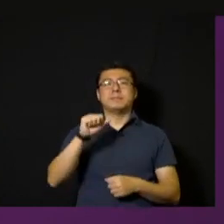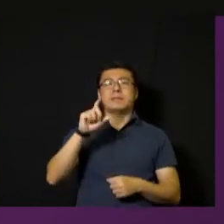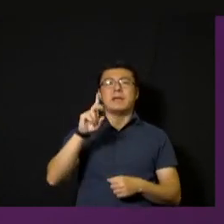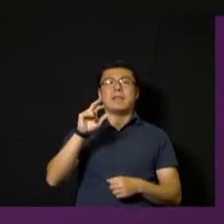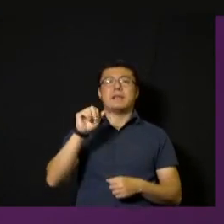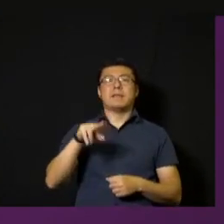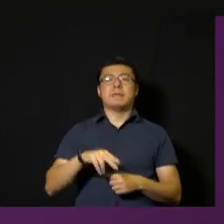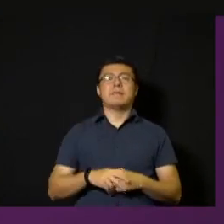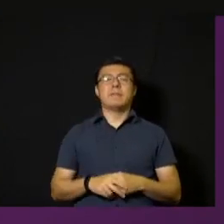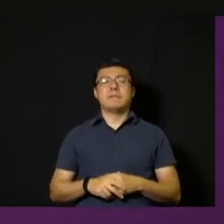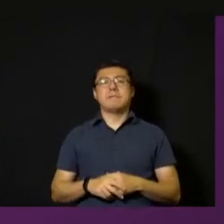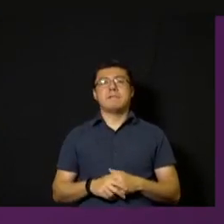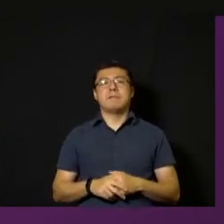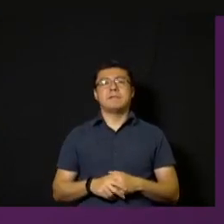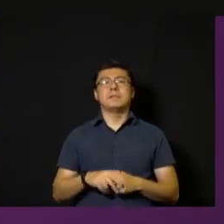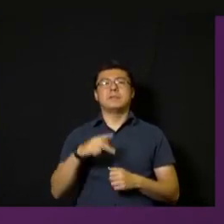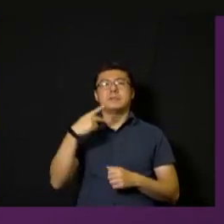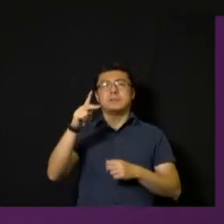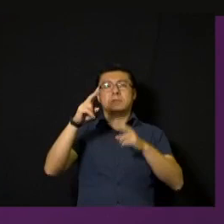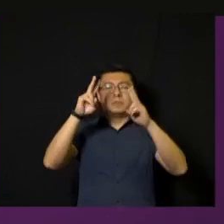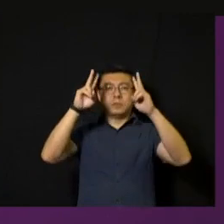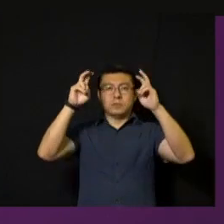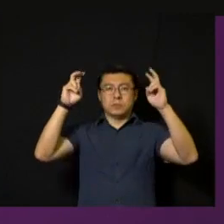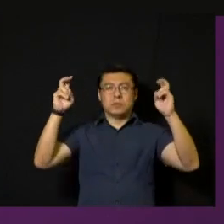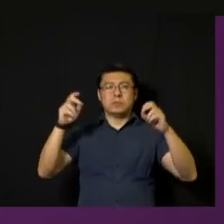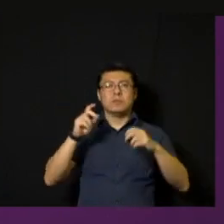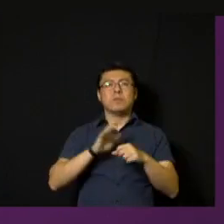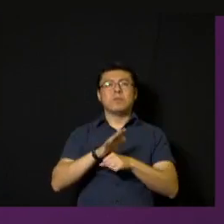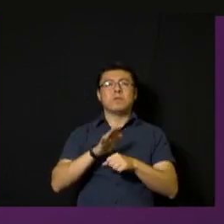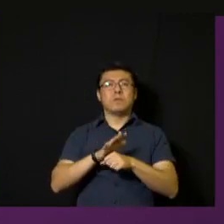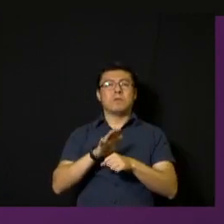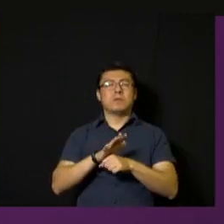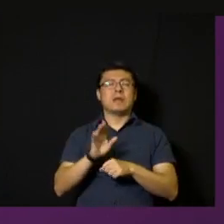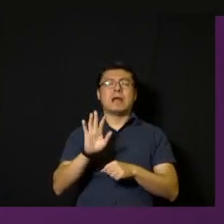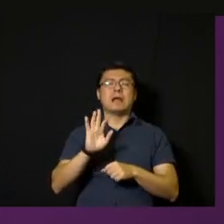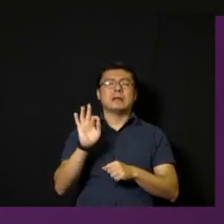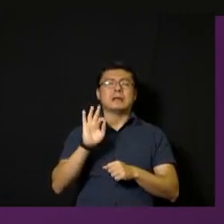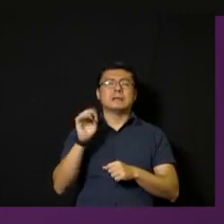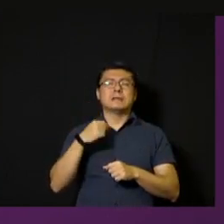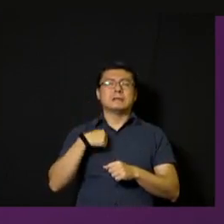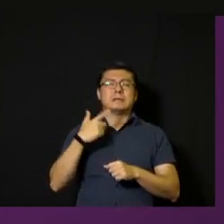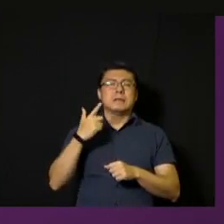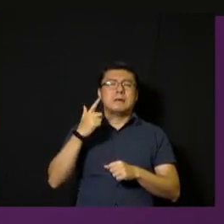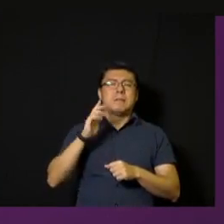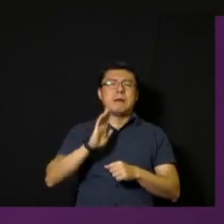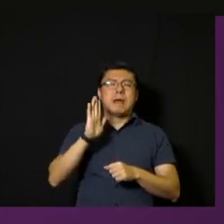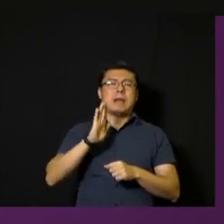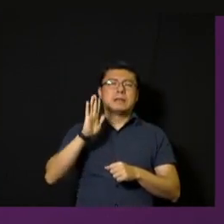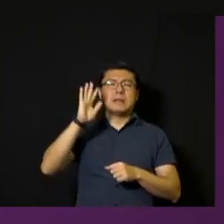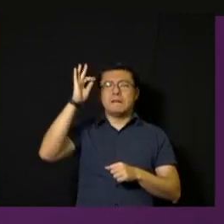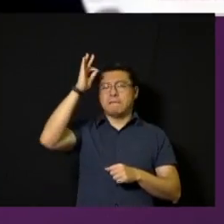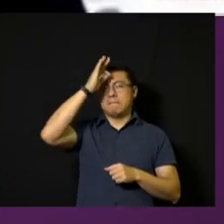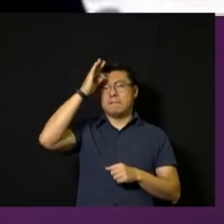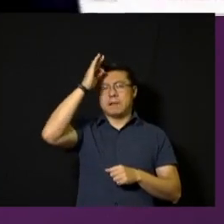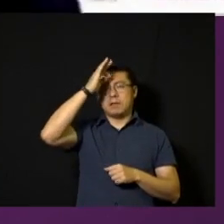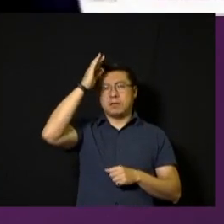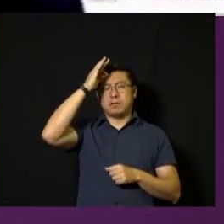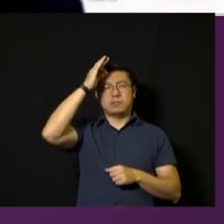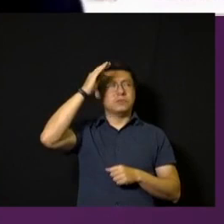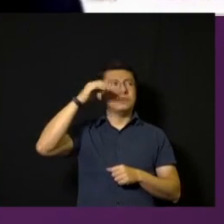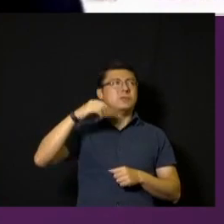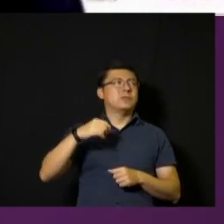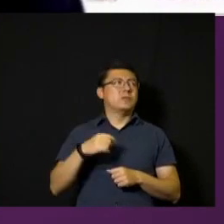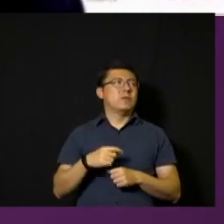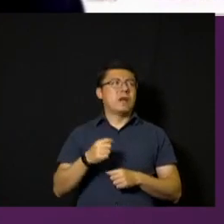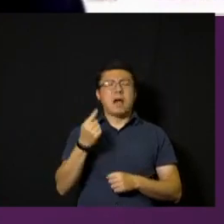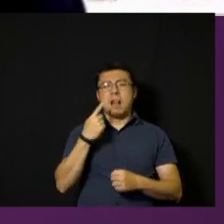dream. Yo sé que suena muy I know it sounds very philosophical, and some